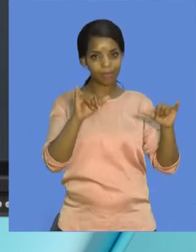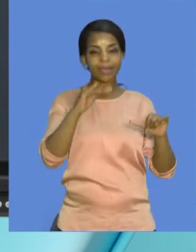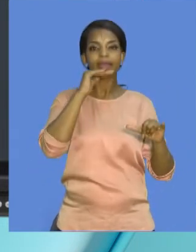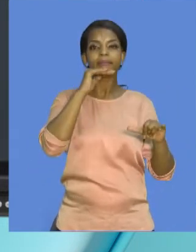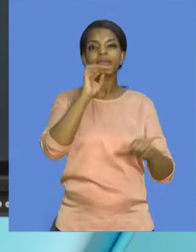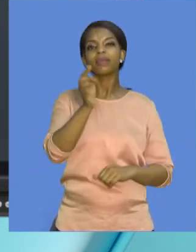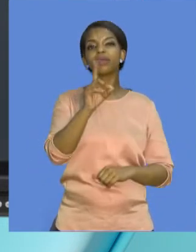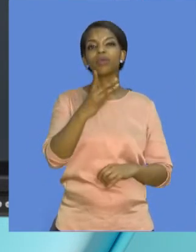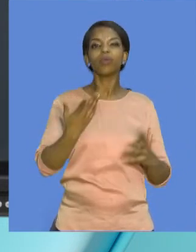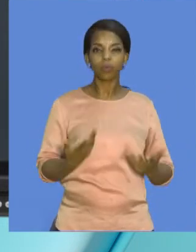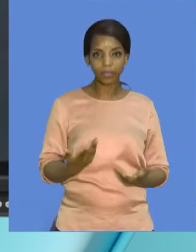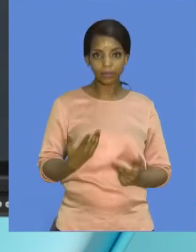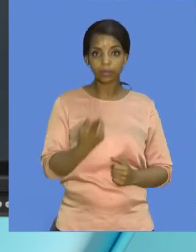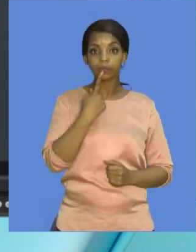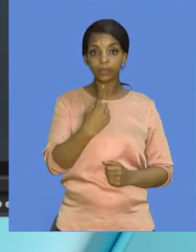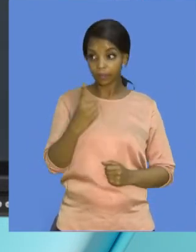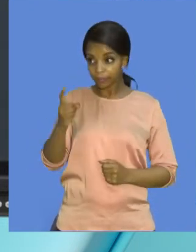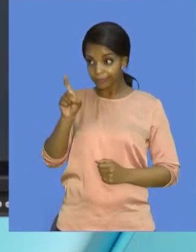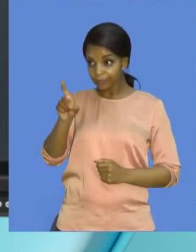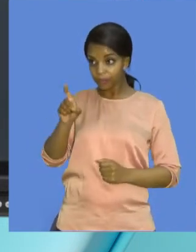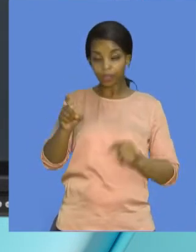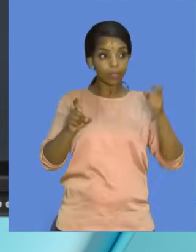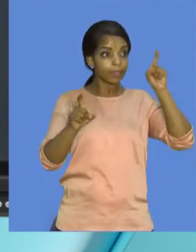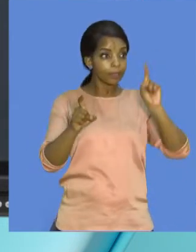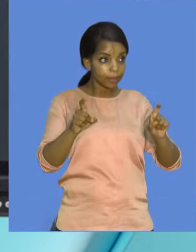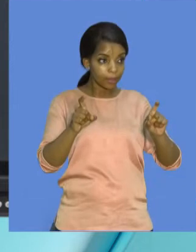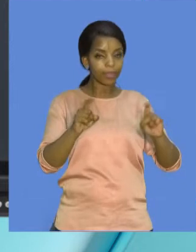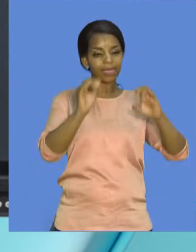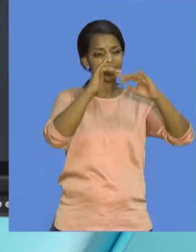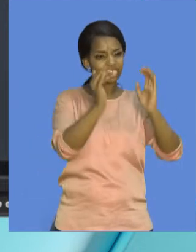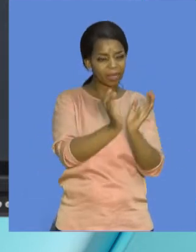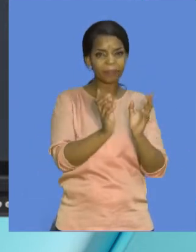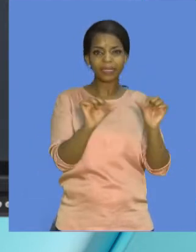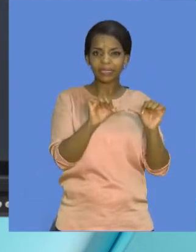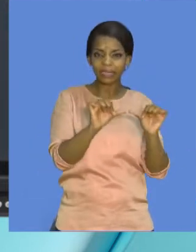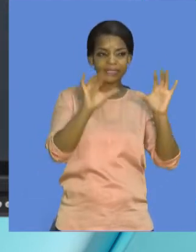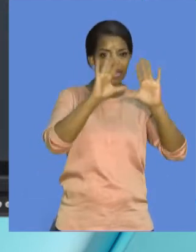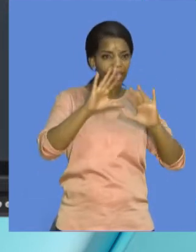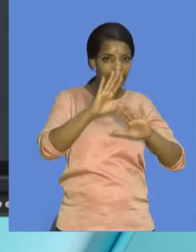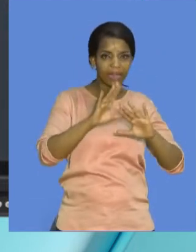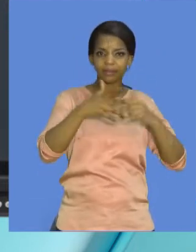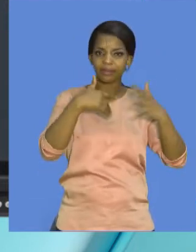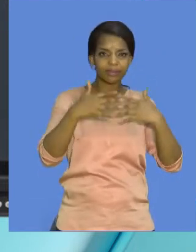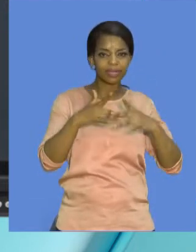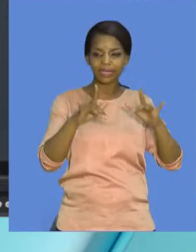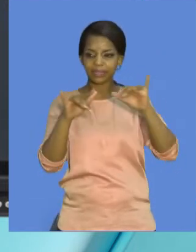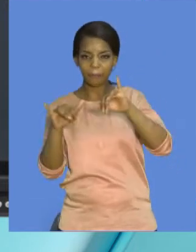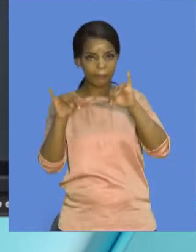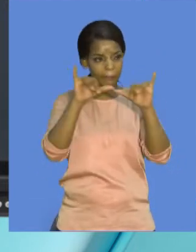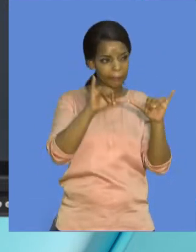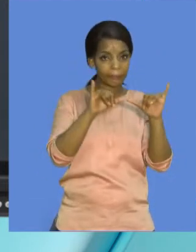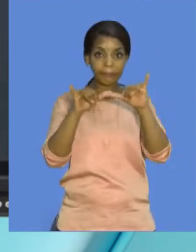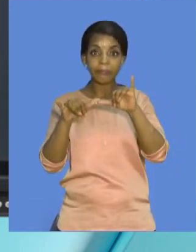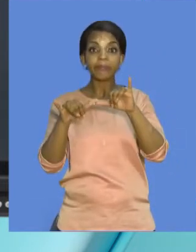identical, exactly what do we mean? We are saying that these materials are of the same shape, size, color, in